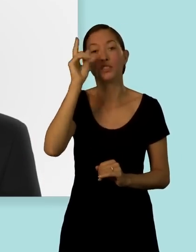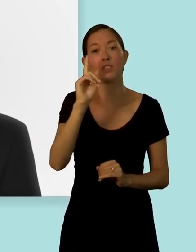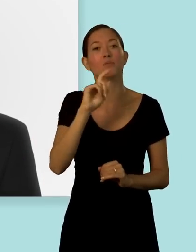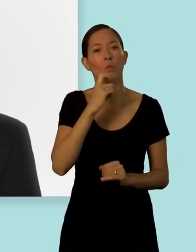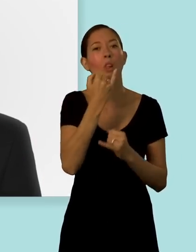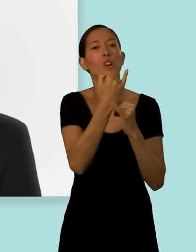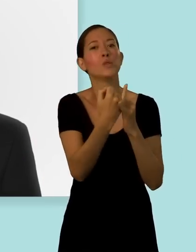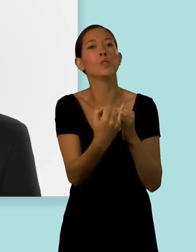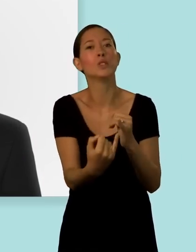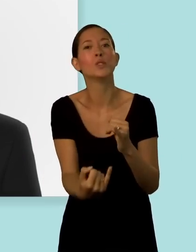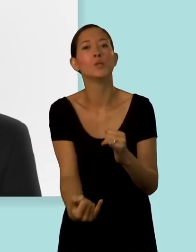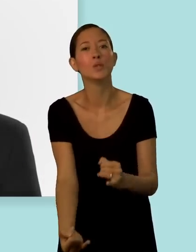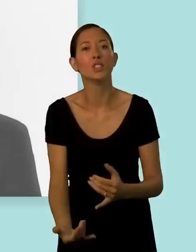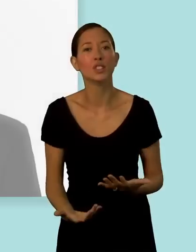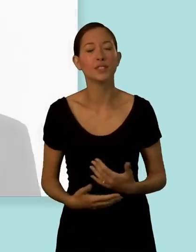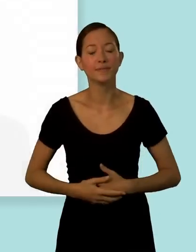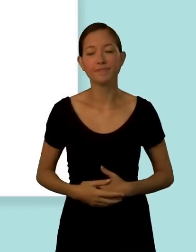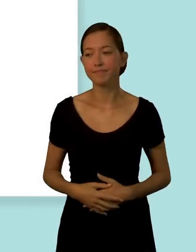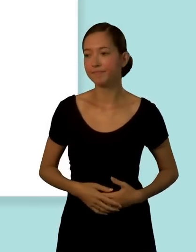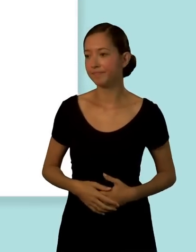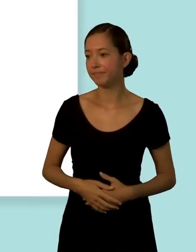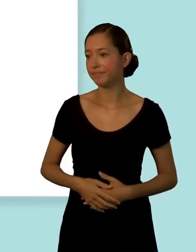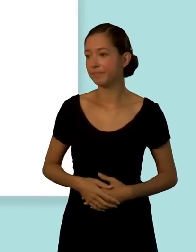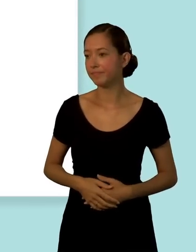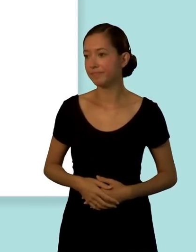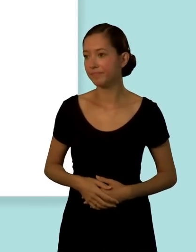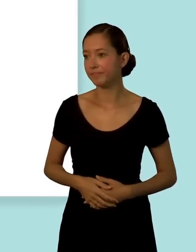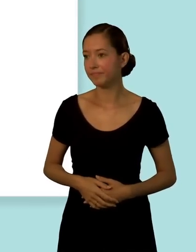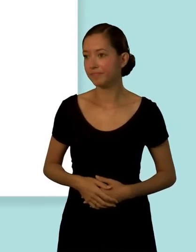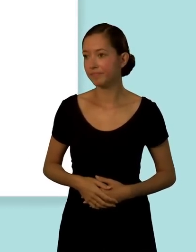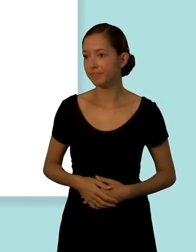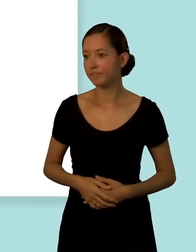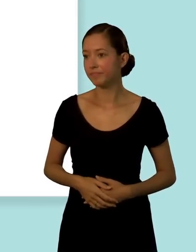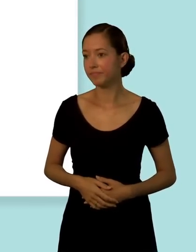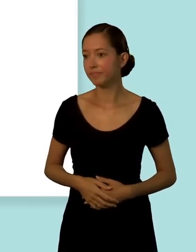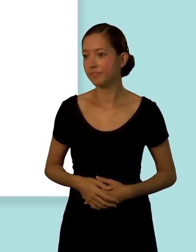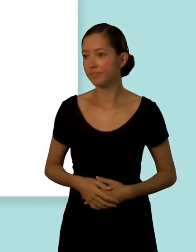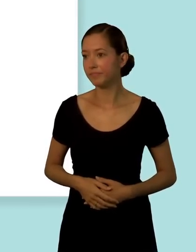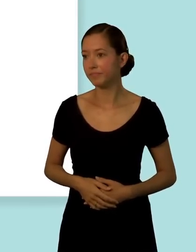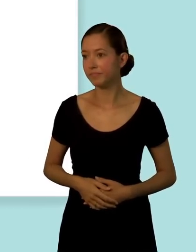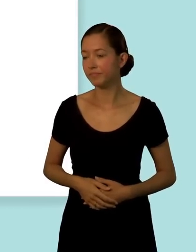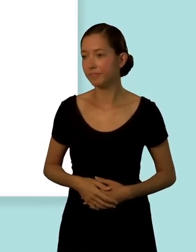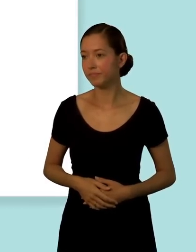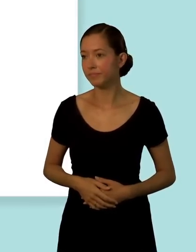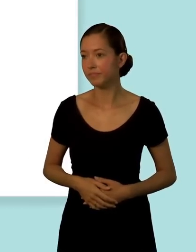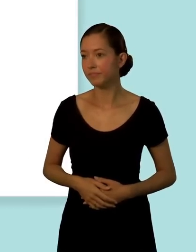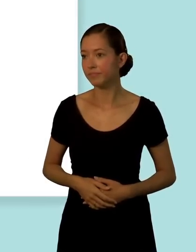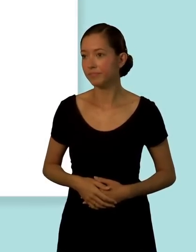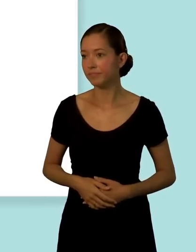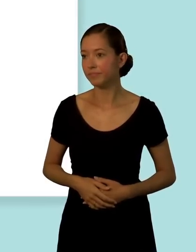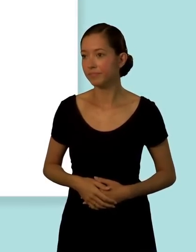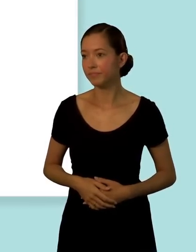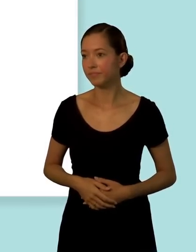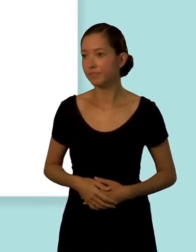progressive and symptoms will get worse over time.